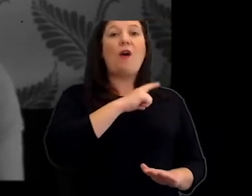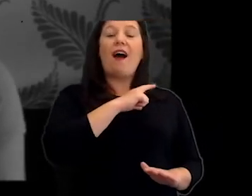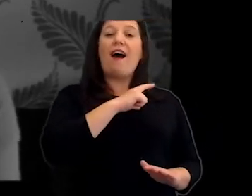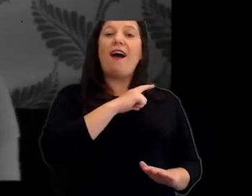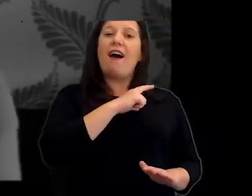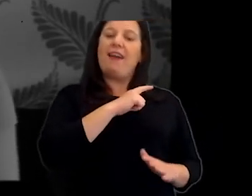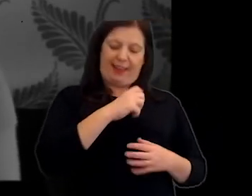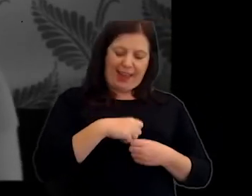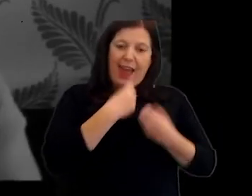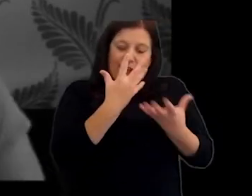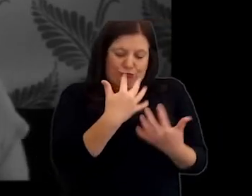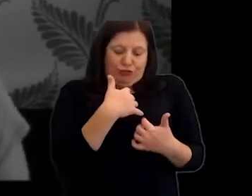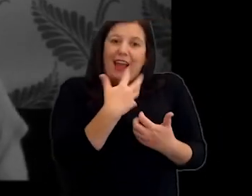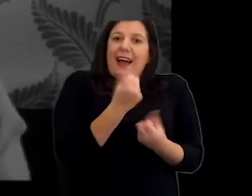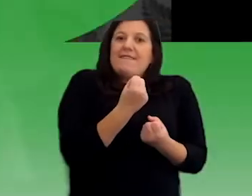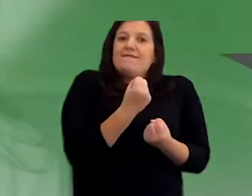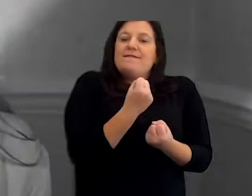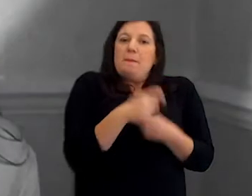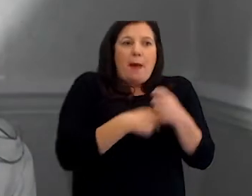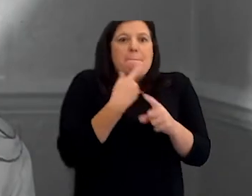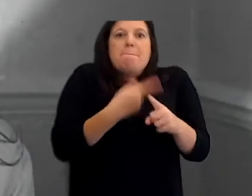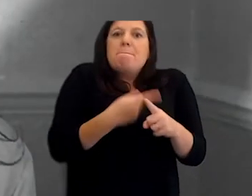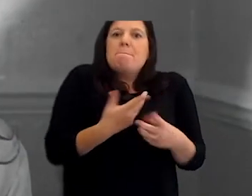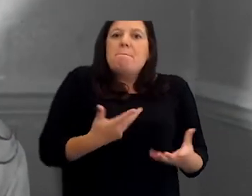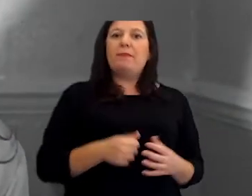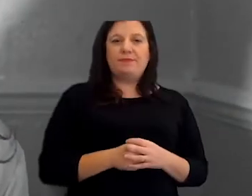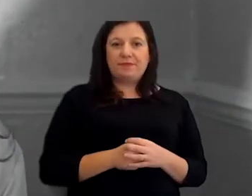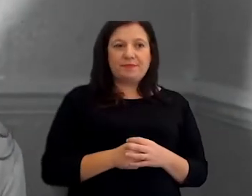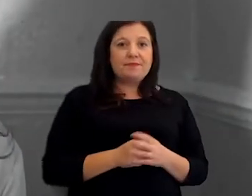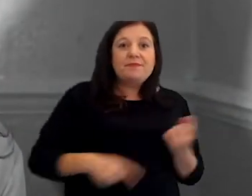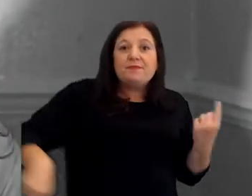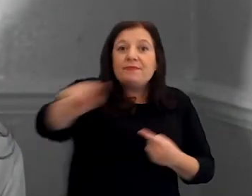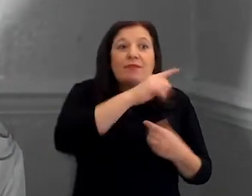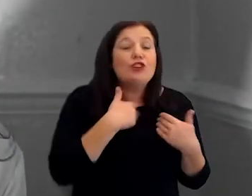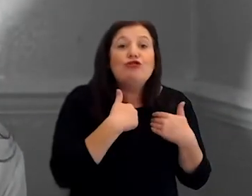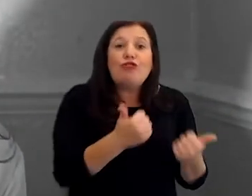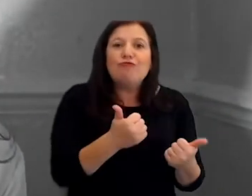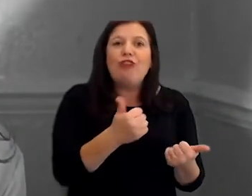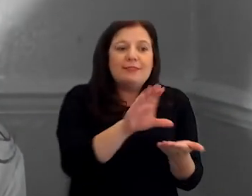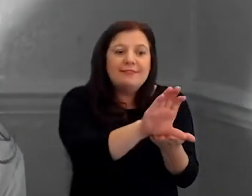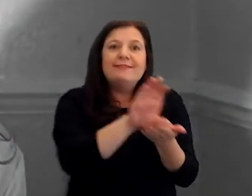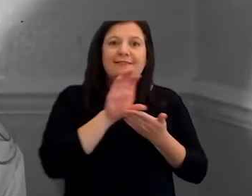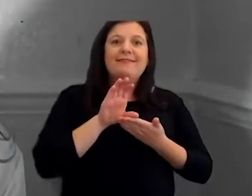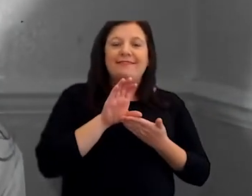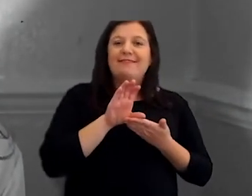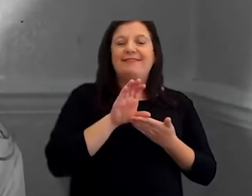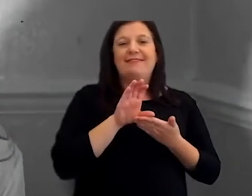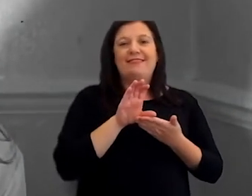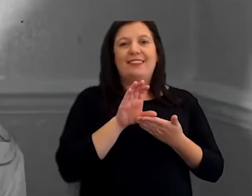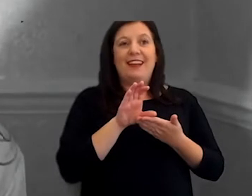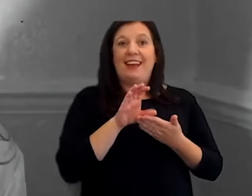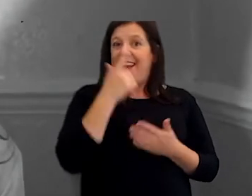of express themselves and kind of have that kind of outlet. With your generosity, you can help Ego to unleash